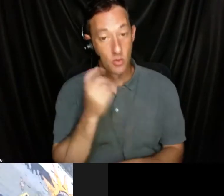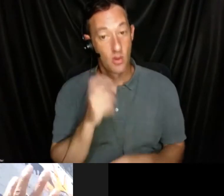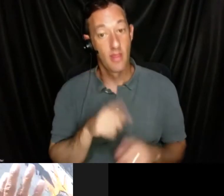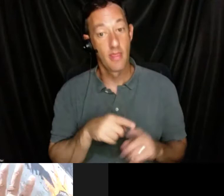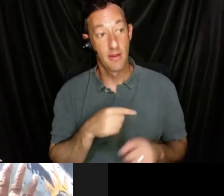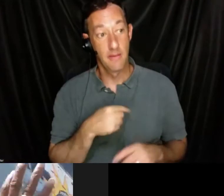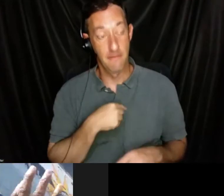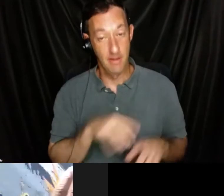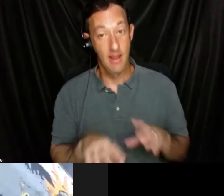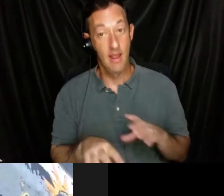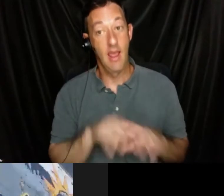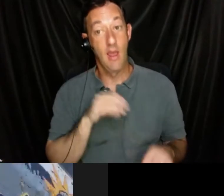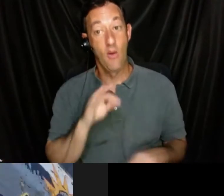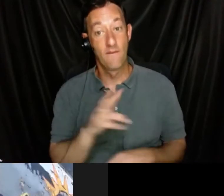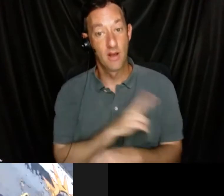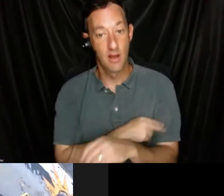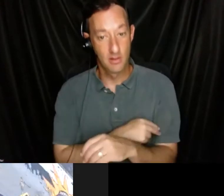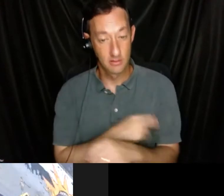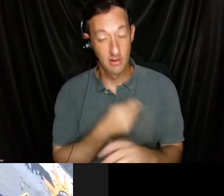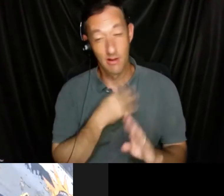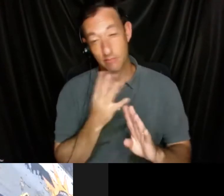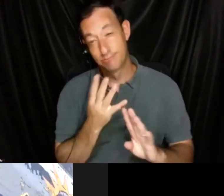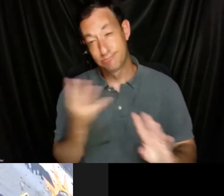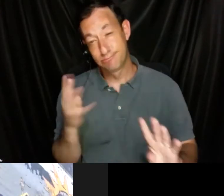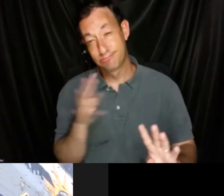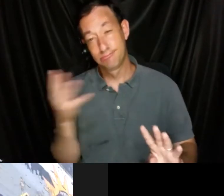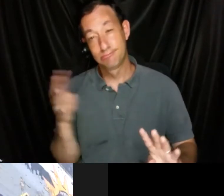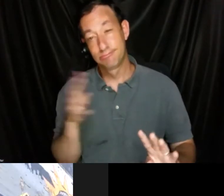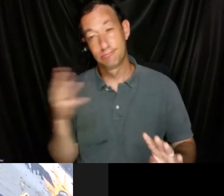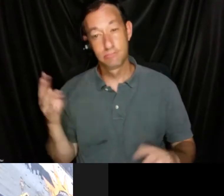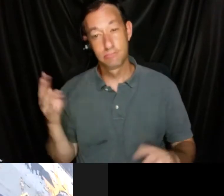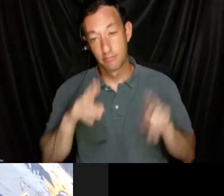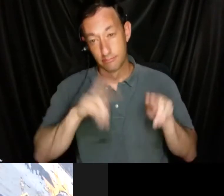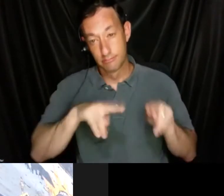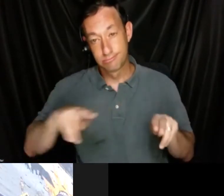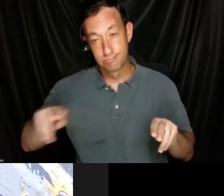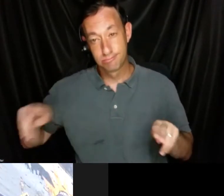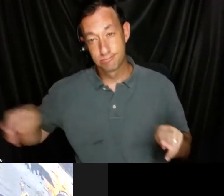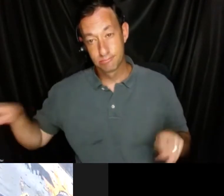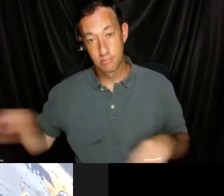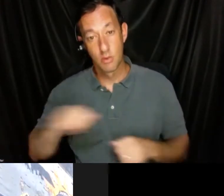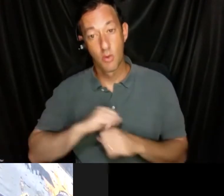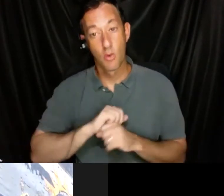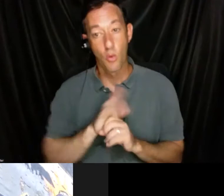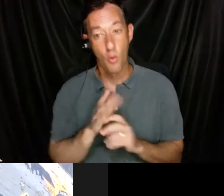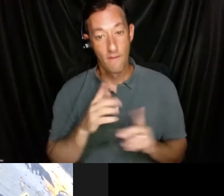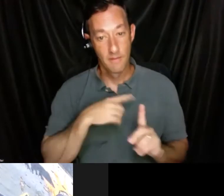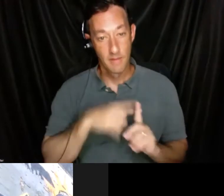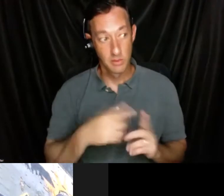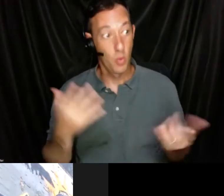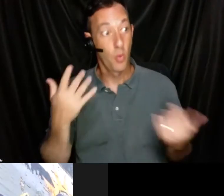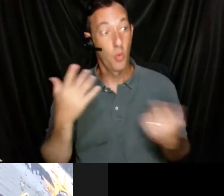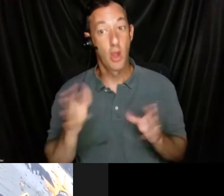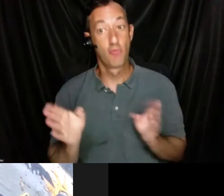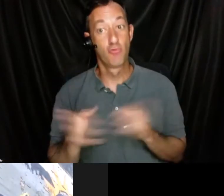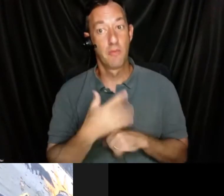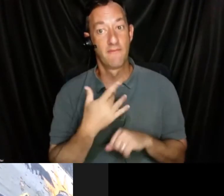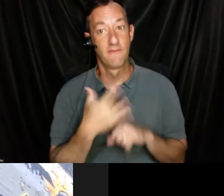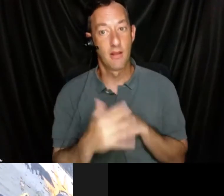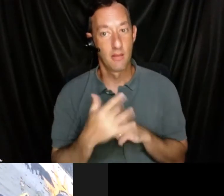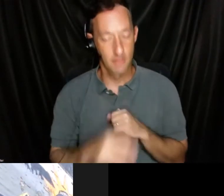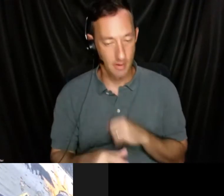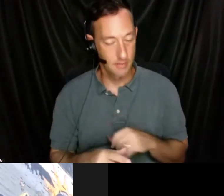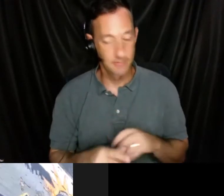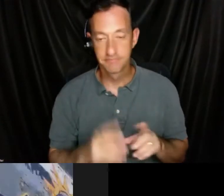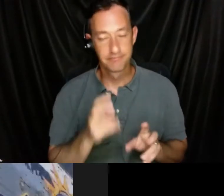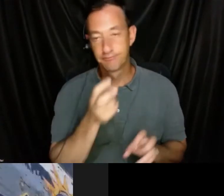the hospital, there were lines of patients in the hallway on gurneys that were COVID positive, and they were waiting on the room. So with that said, they transferred